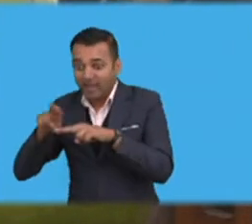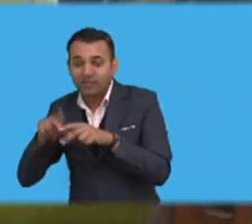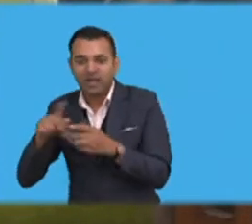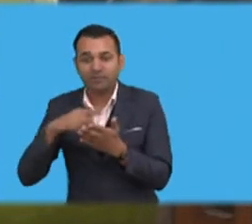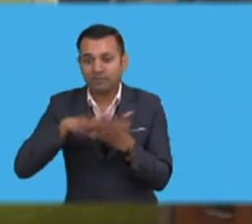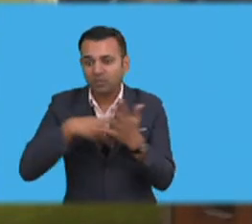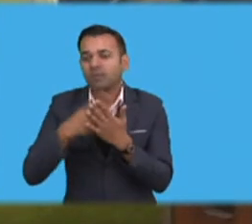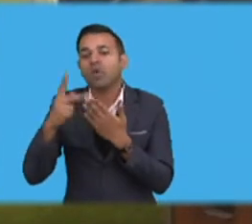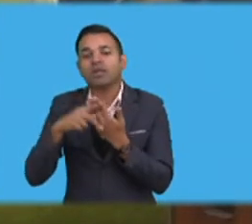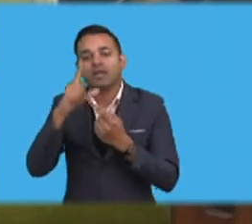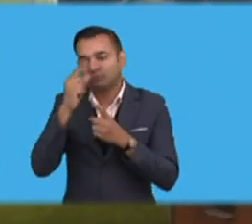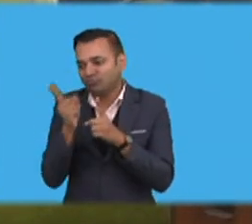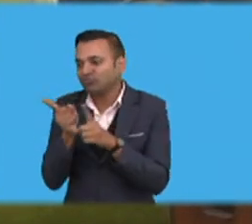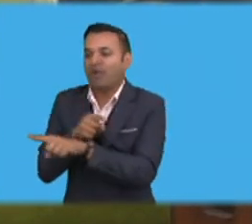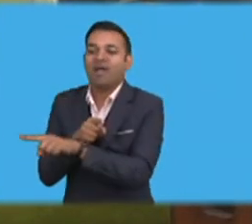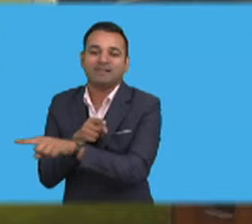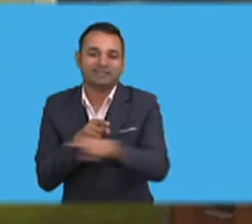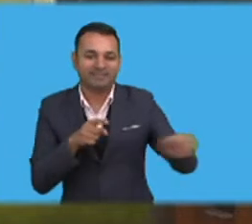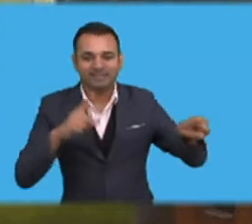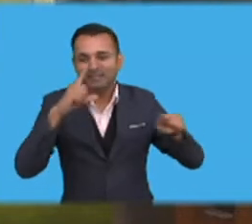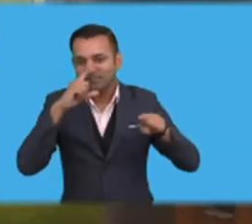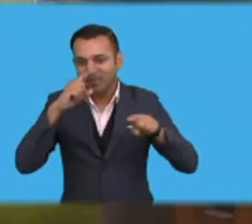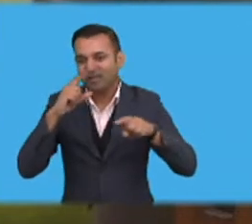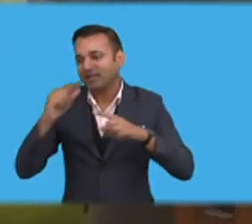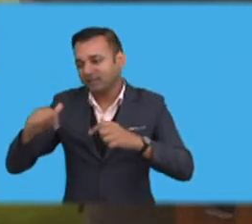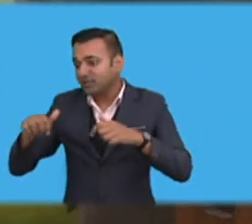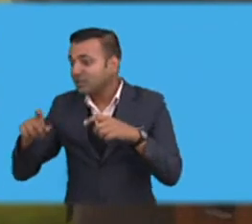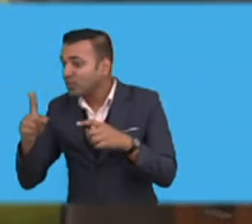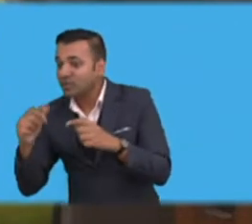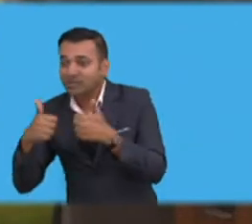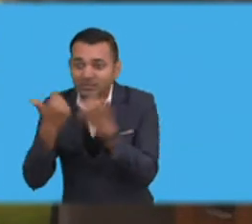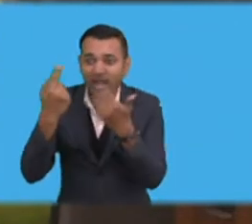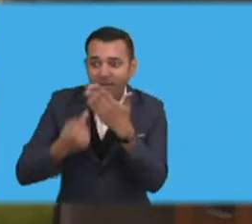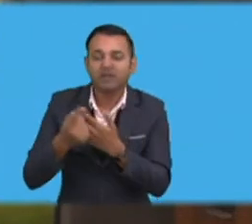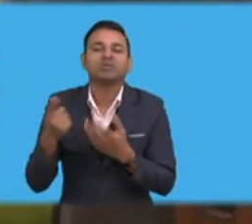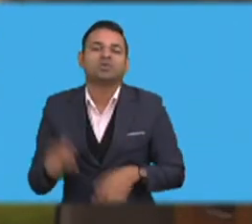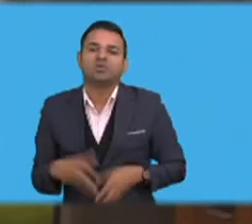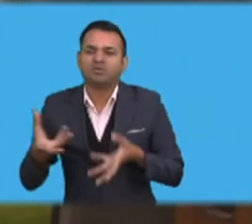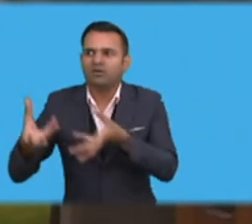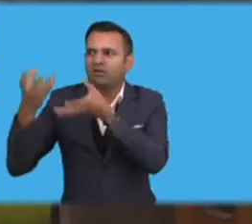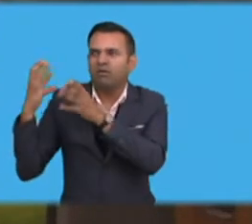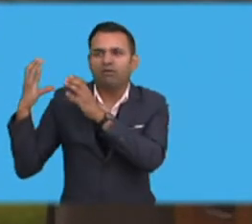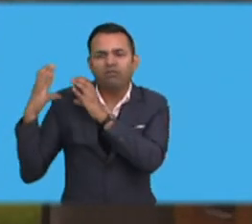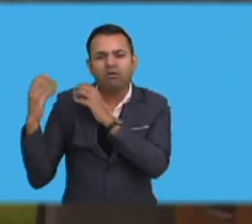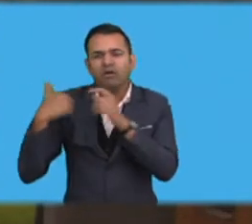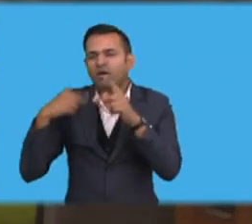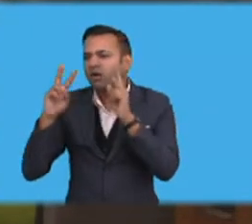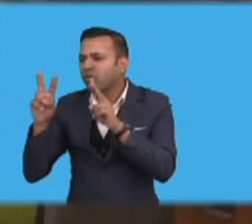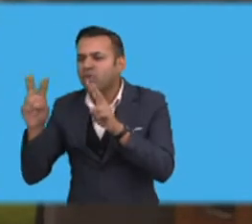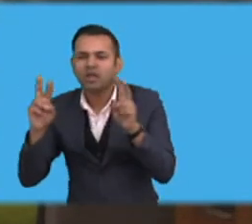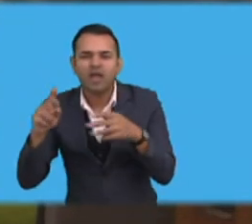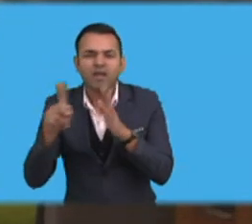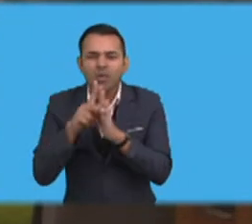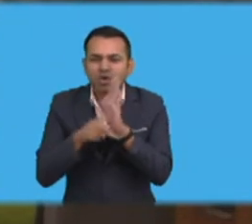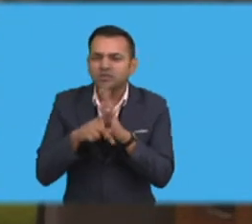of providing compensation for motor vehicle accidents in Fiji. The burden of seeking legal assistance to initiate claim applications